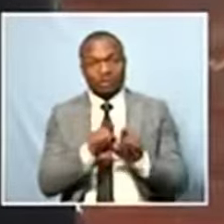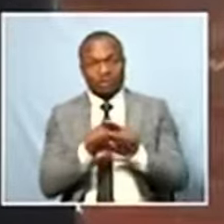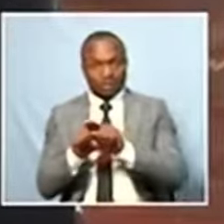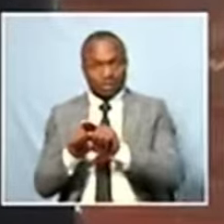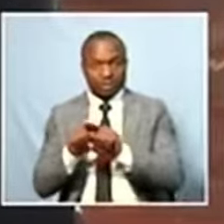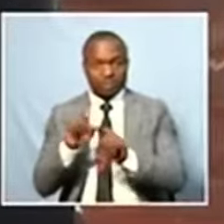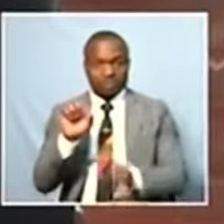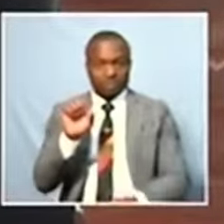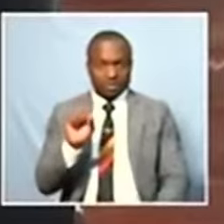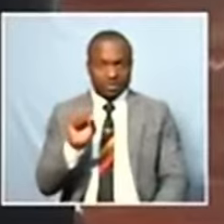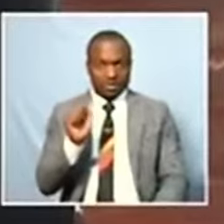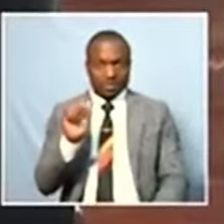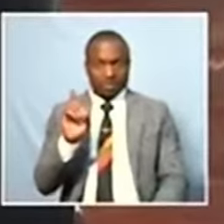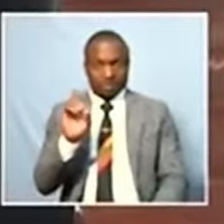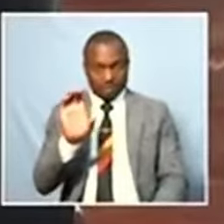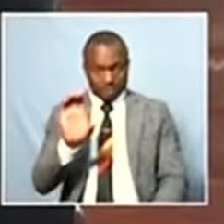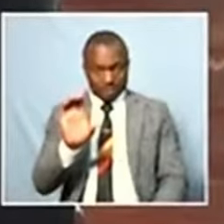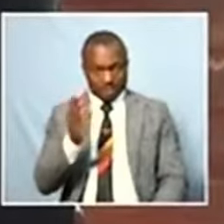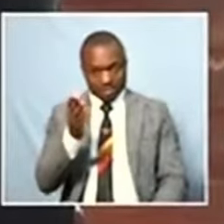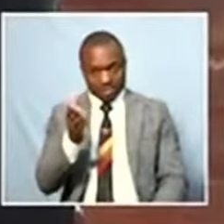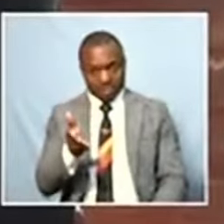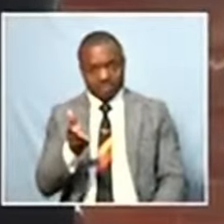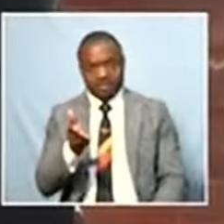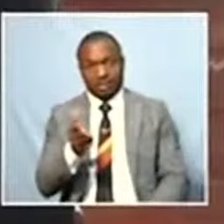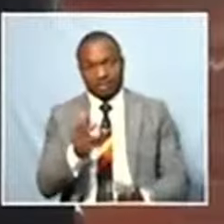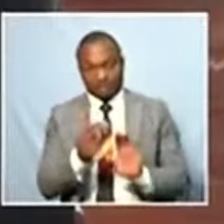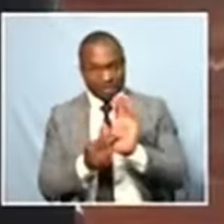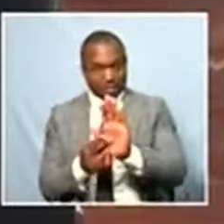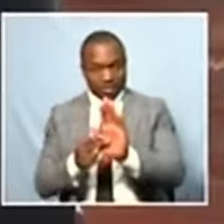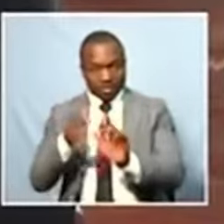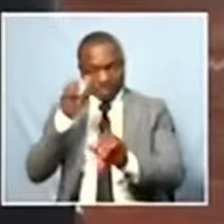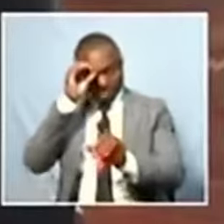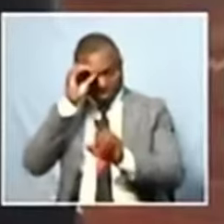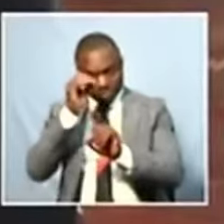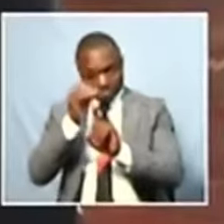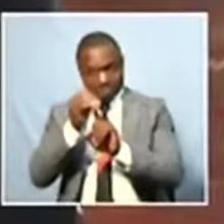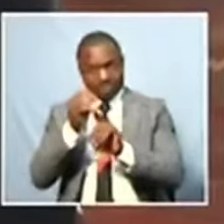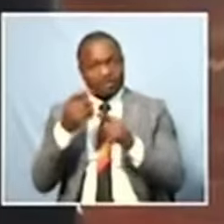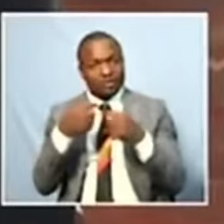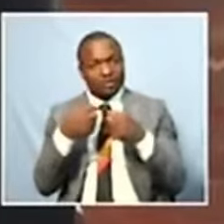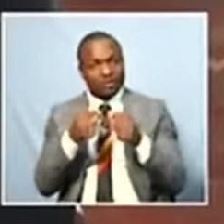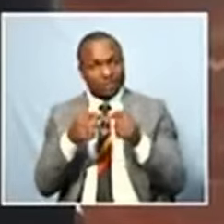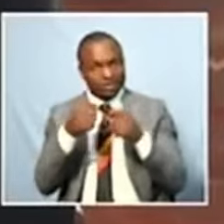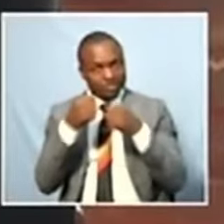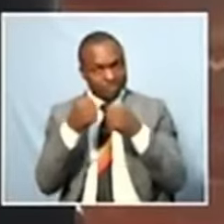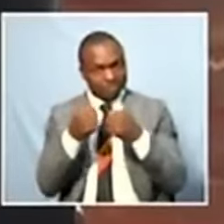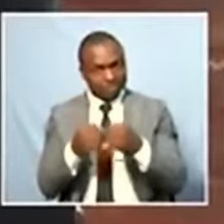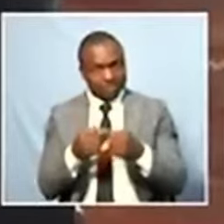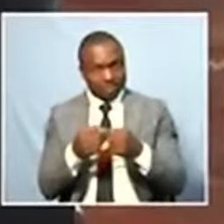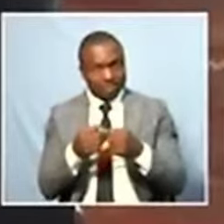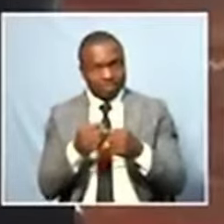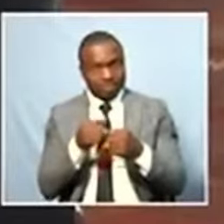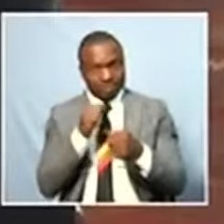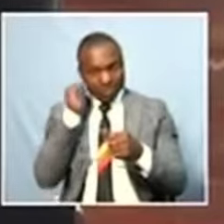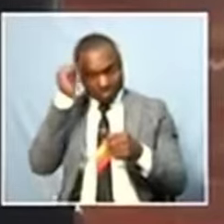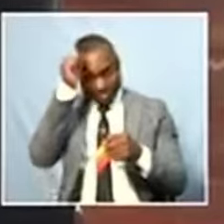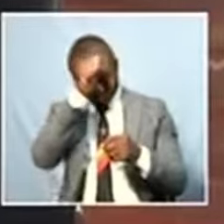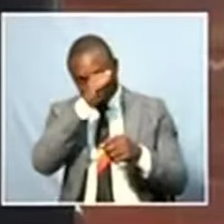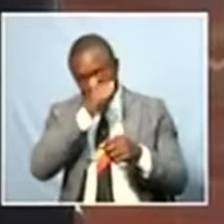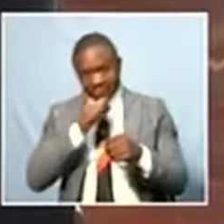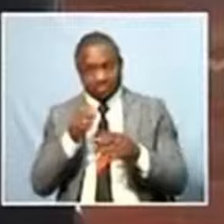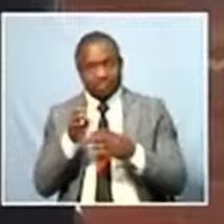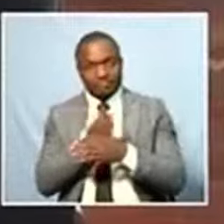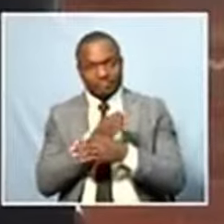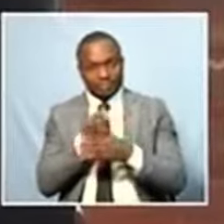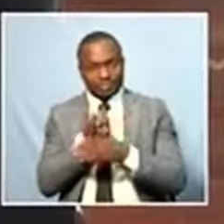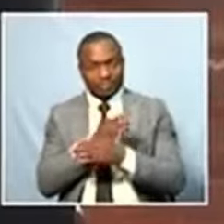there's that already indicated objective of trying to strengthen intra-Africa trade through